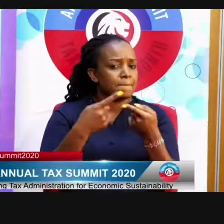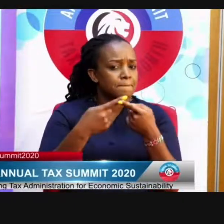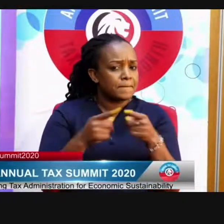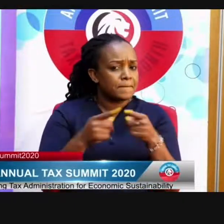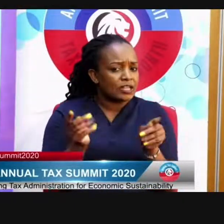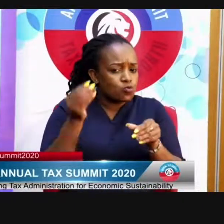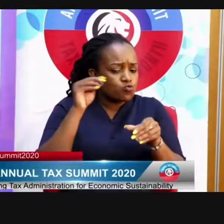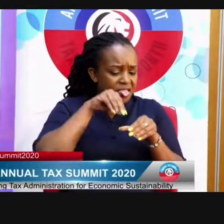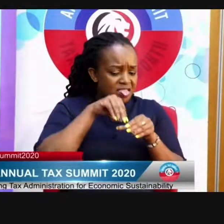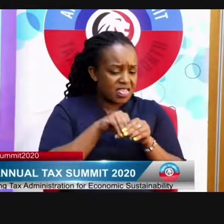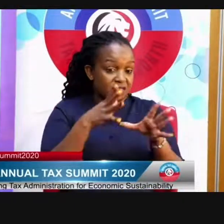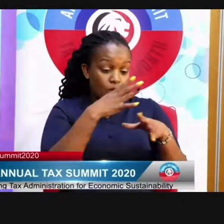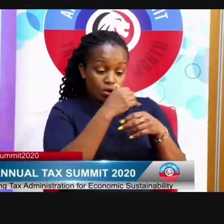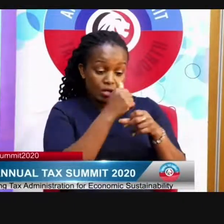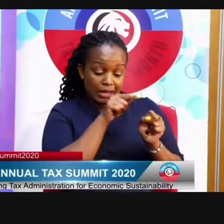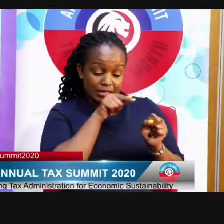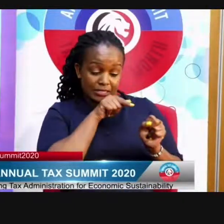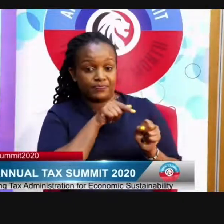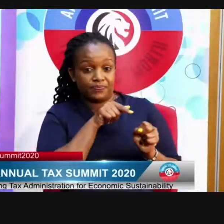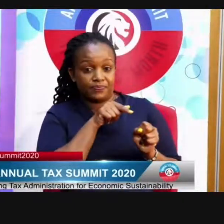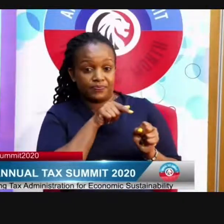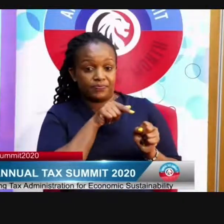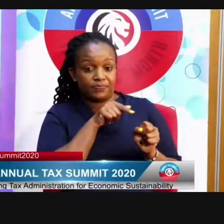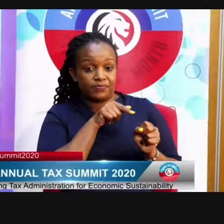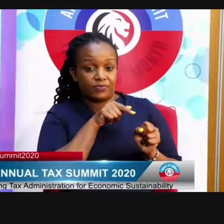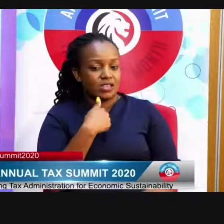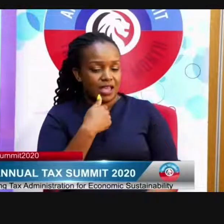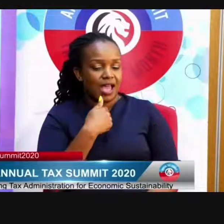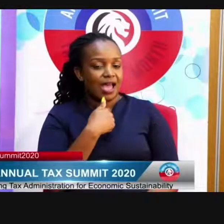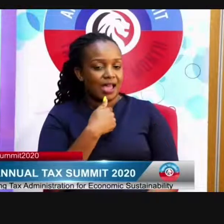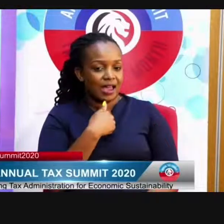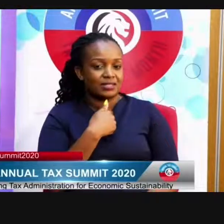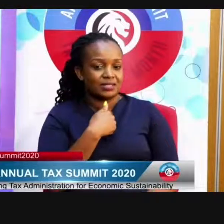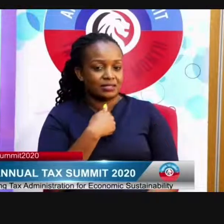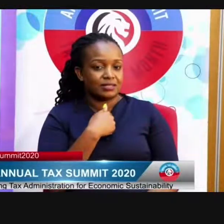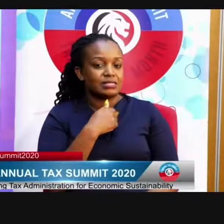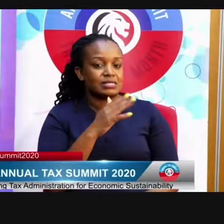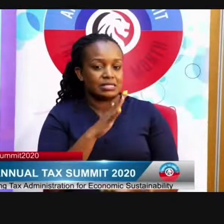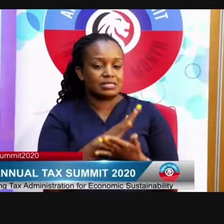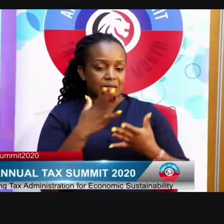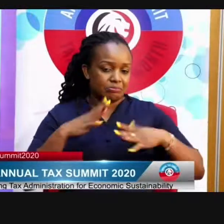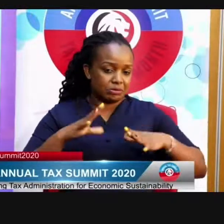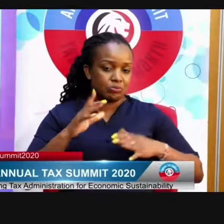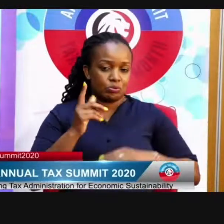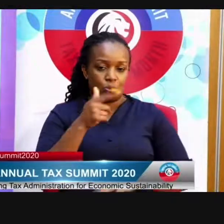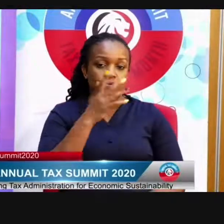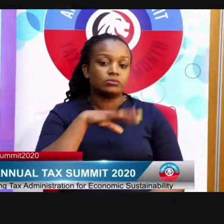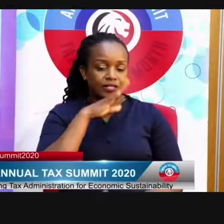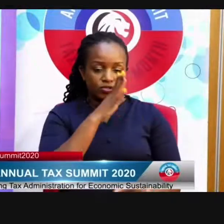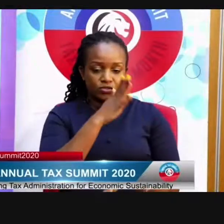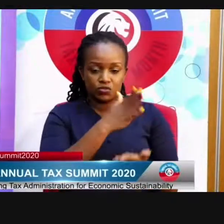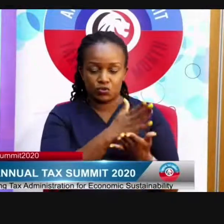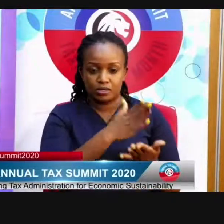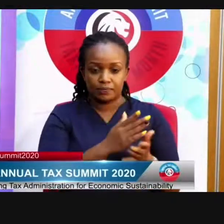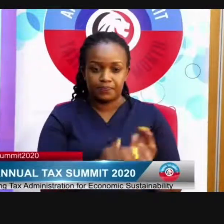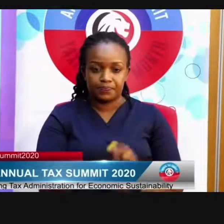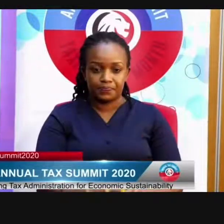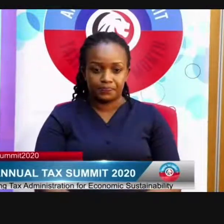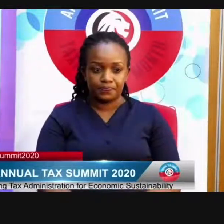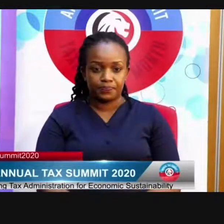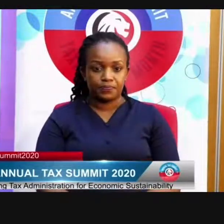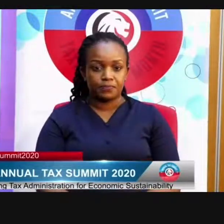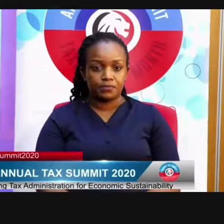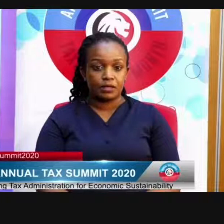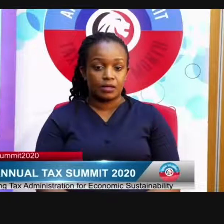we've really had some losses as well. What is very good is that